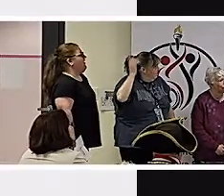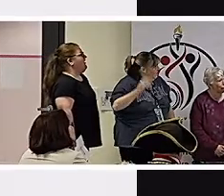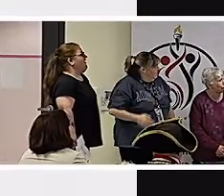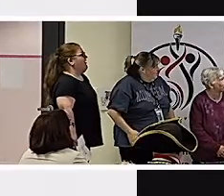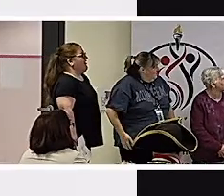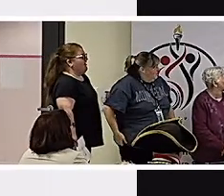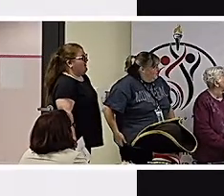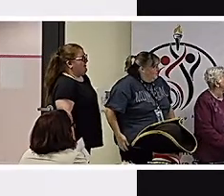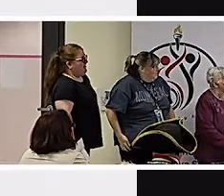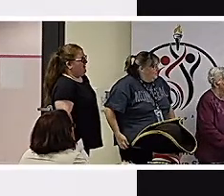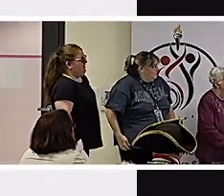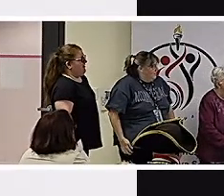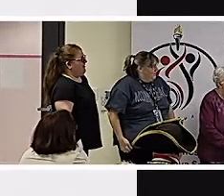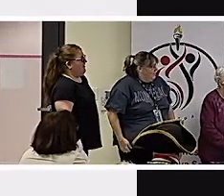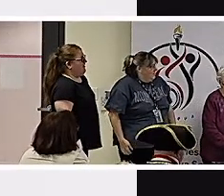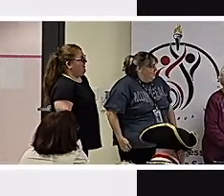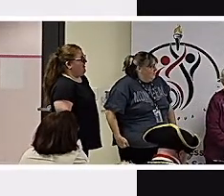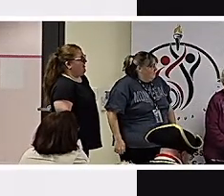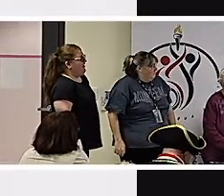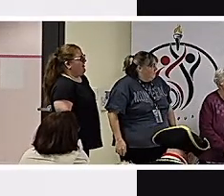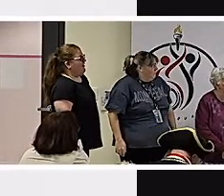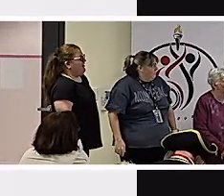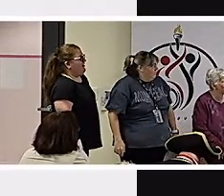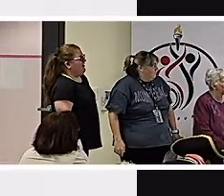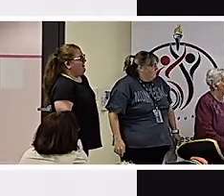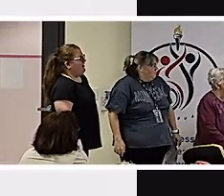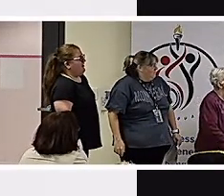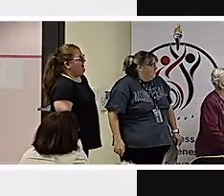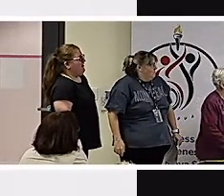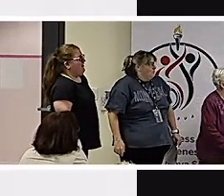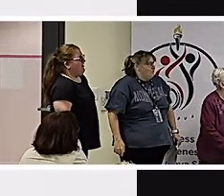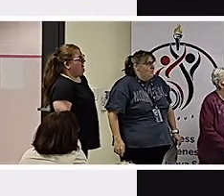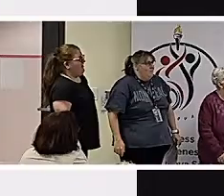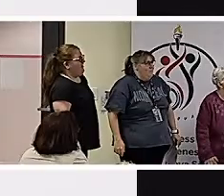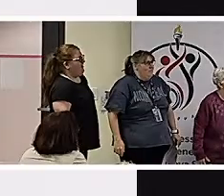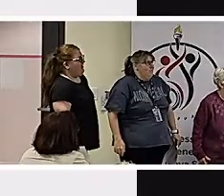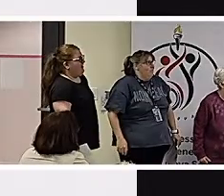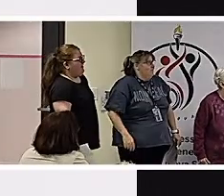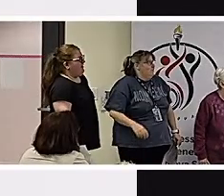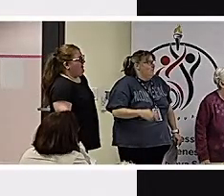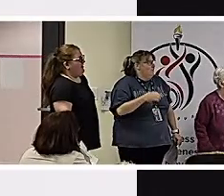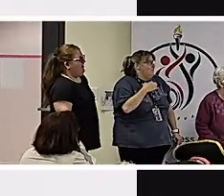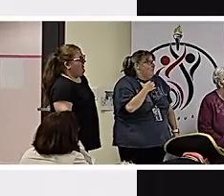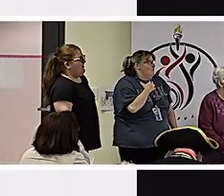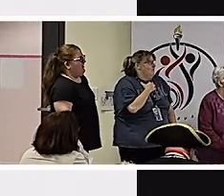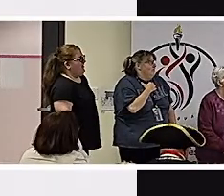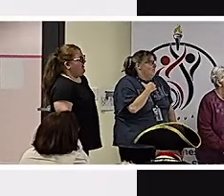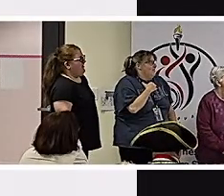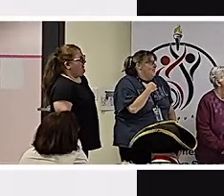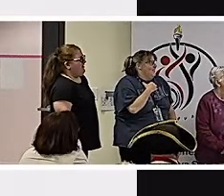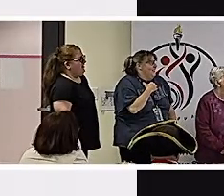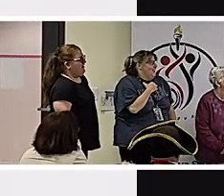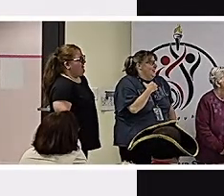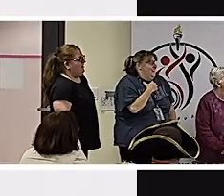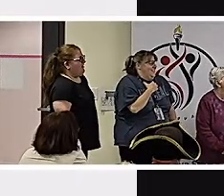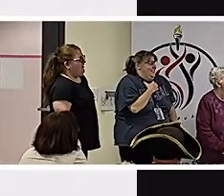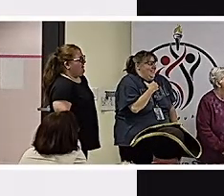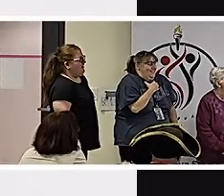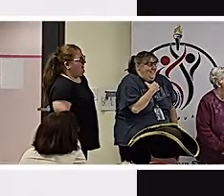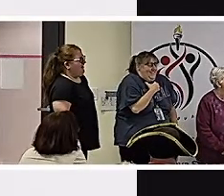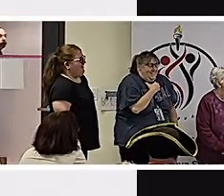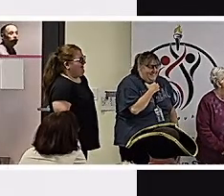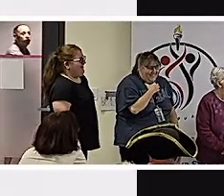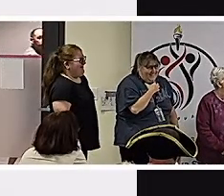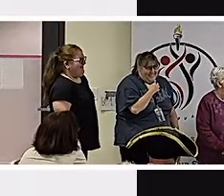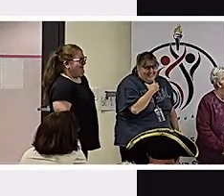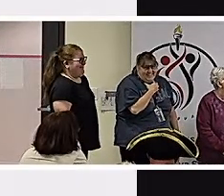up. Perfect. All right. Well, I'm going to start by describing myself. I'm Justin McGarrett. I'm a tall, slender, dark-haired man